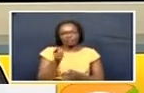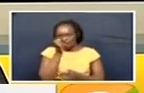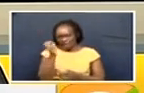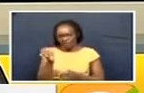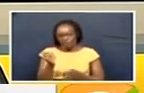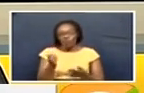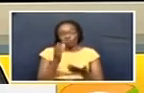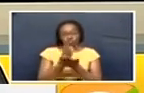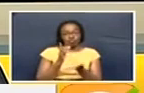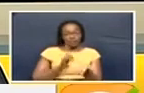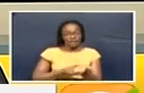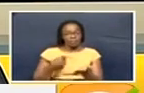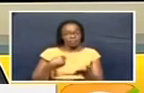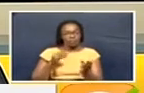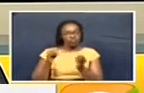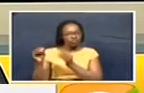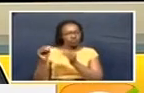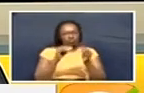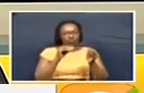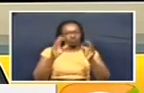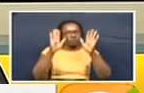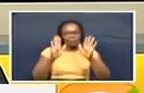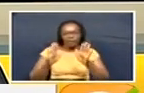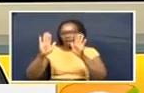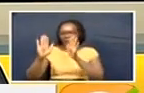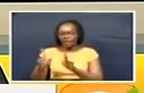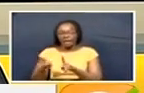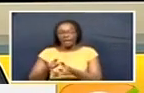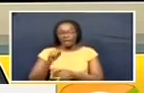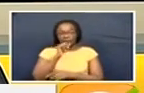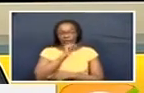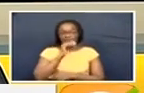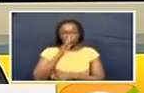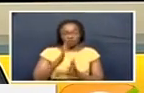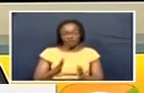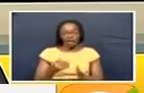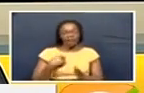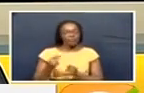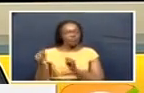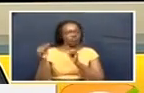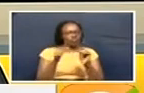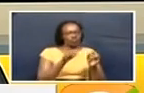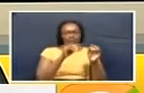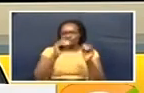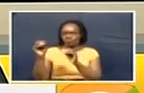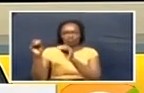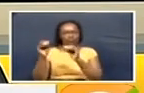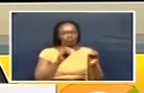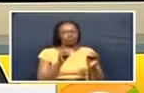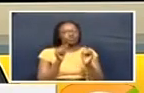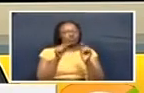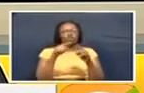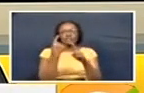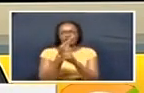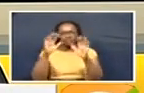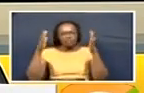around actually during this campaign season, and also as a speaker, because I would go out to the MCAs, to the awards, and sort of attend functions, be able